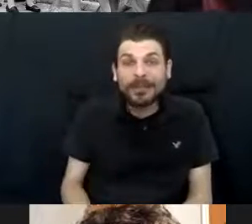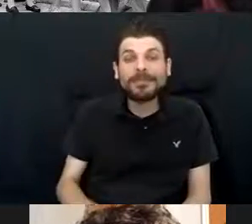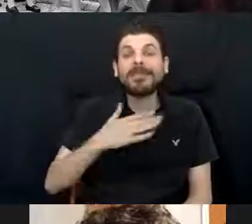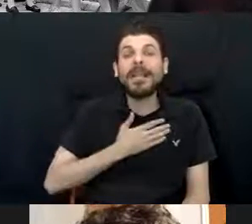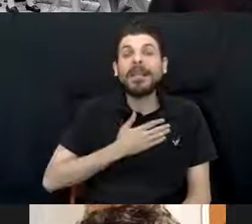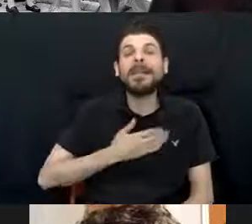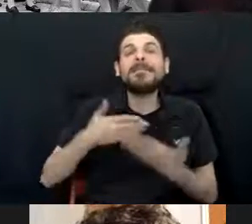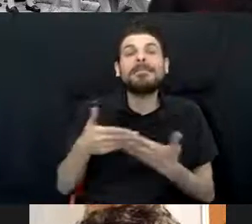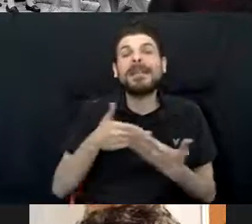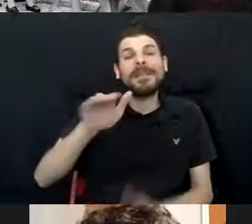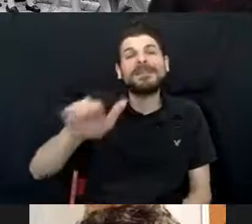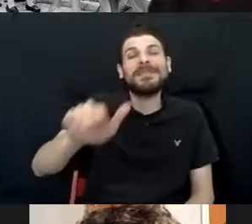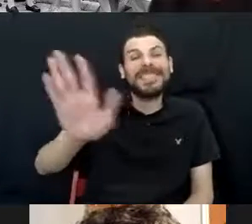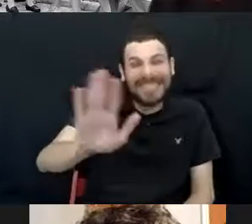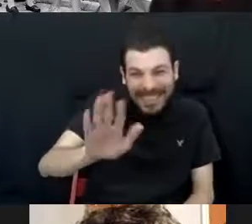freedom fighter. I miss you.